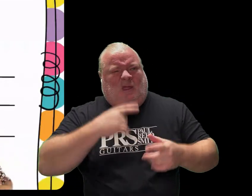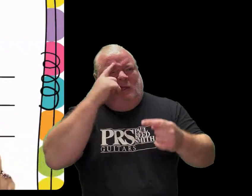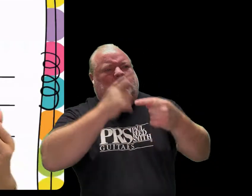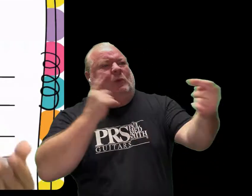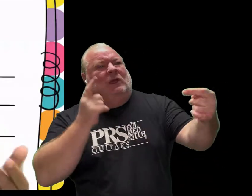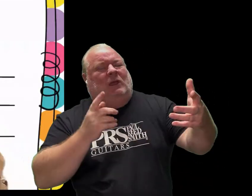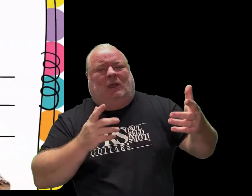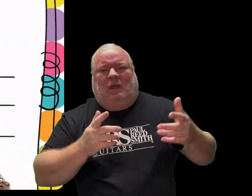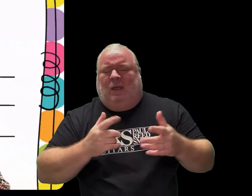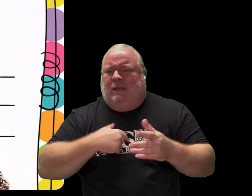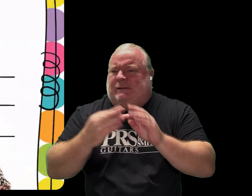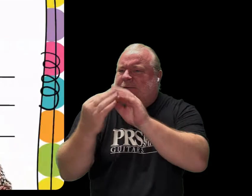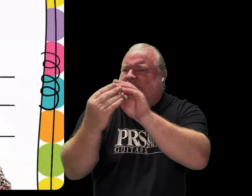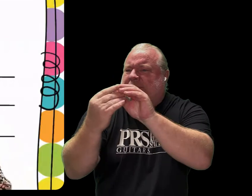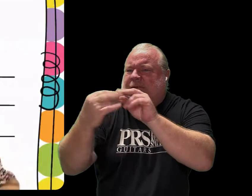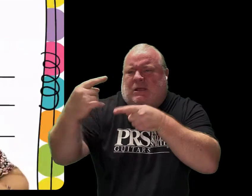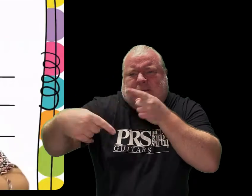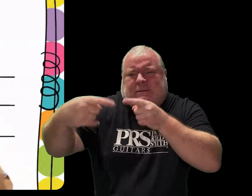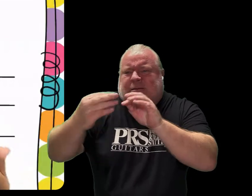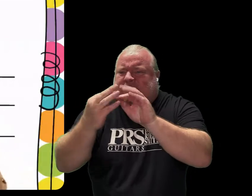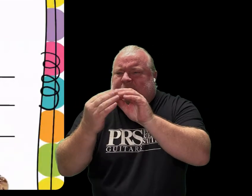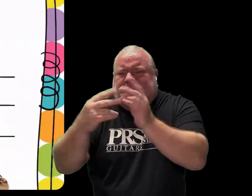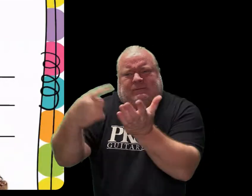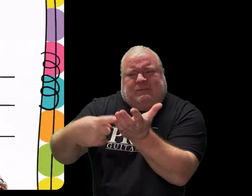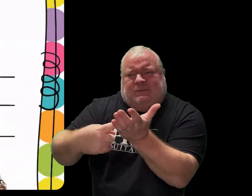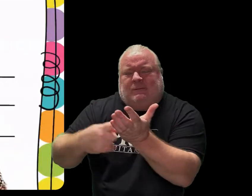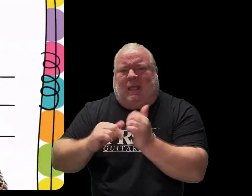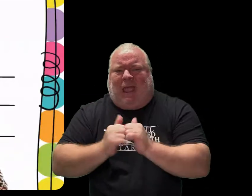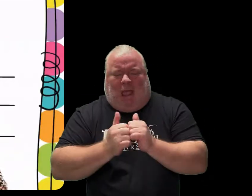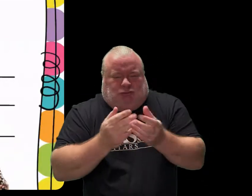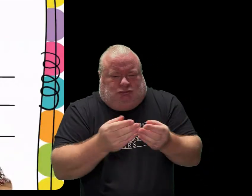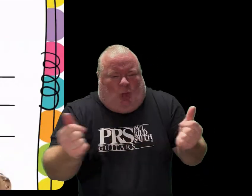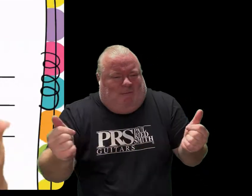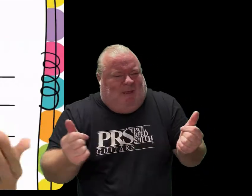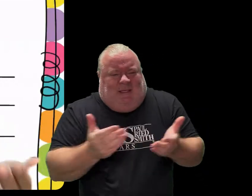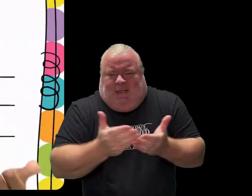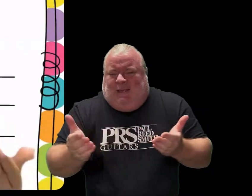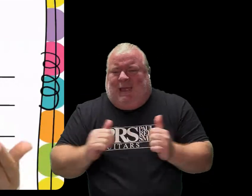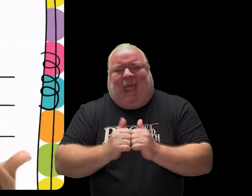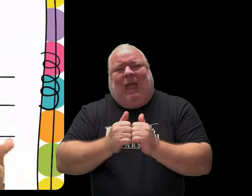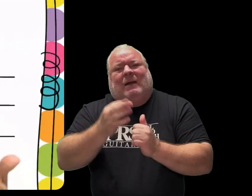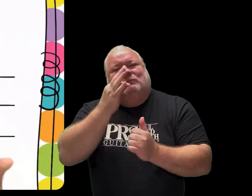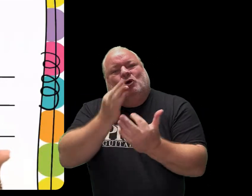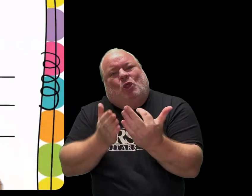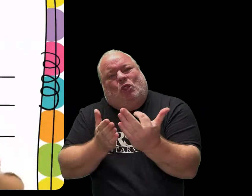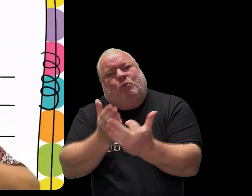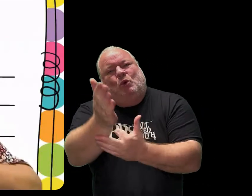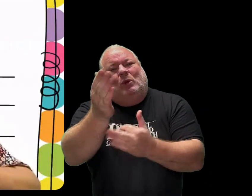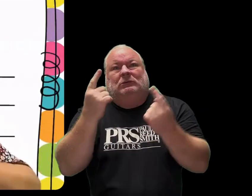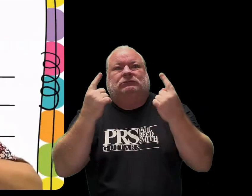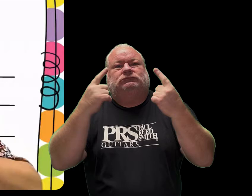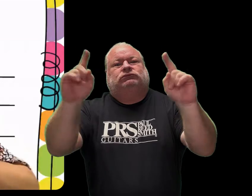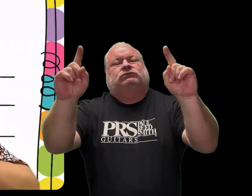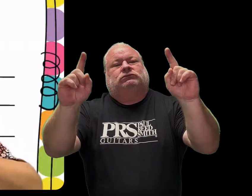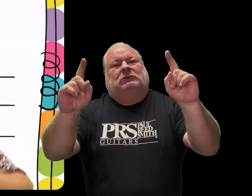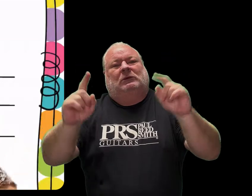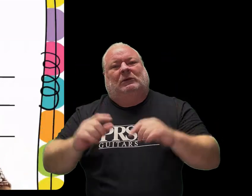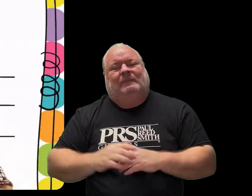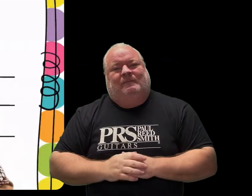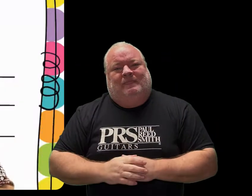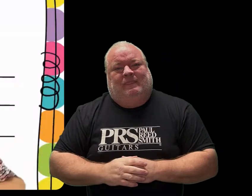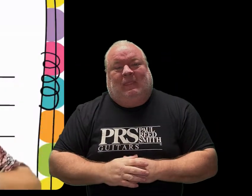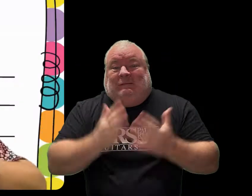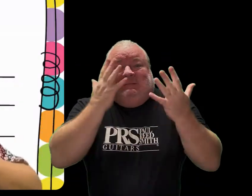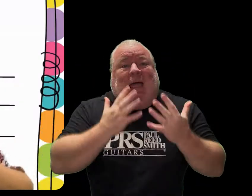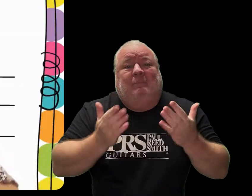disagree, how to have arguments, how to find solutions, how to get through when we're feeling really